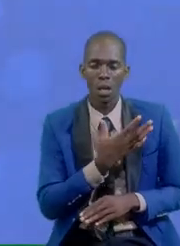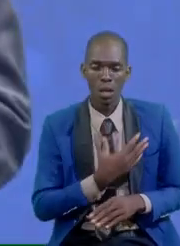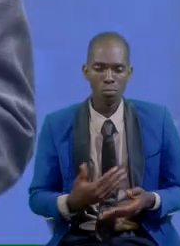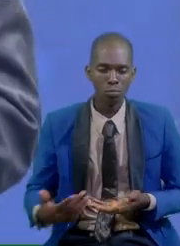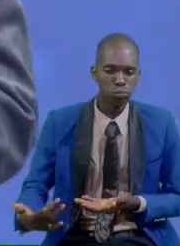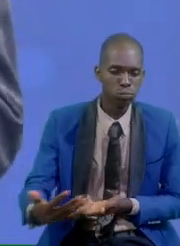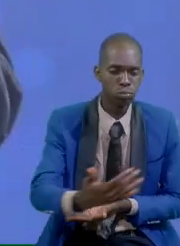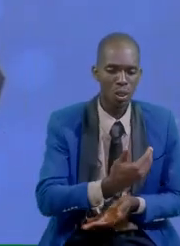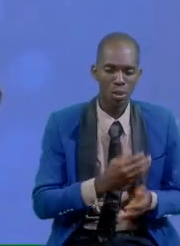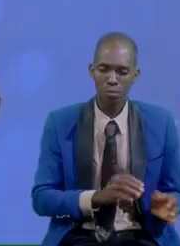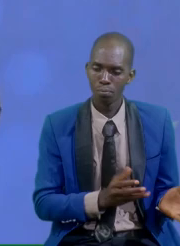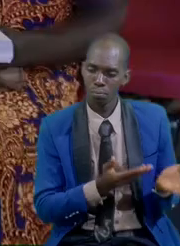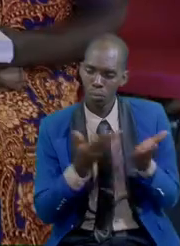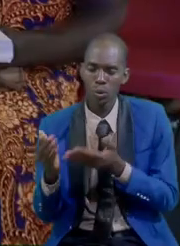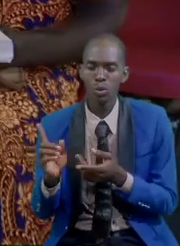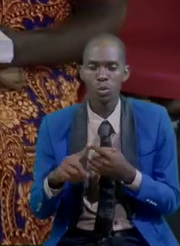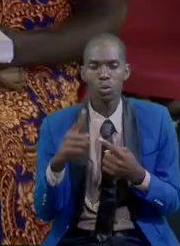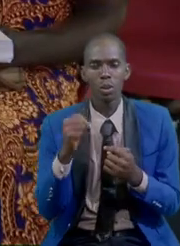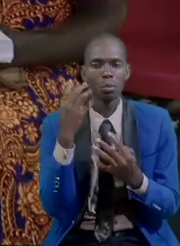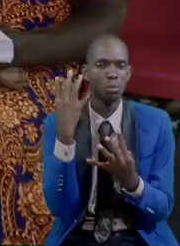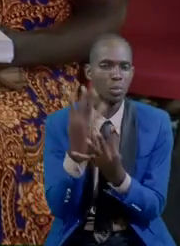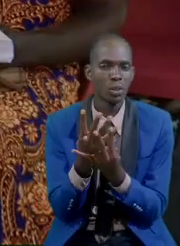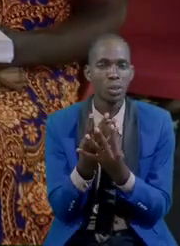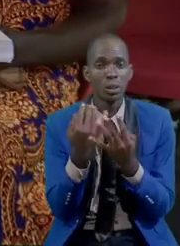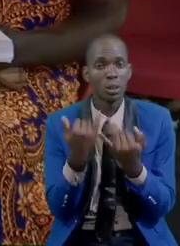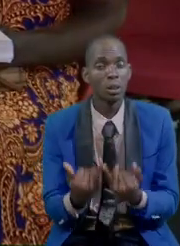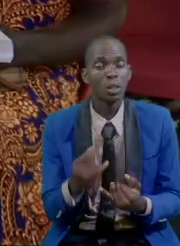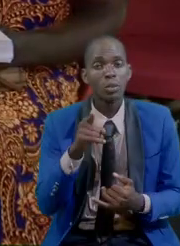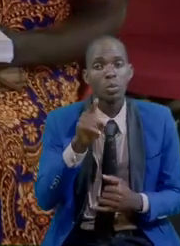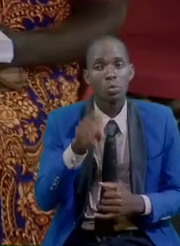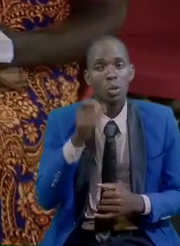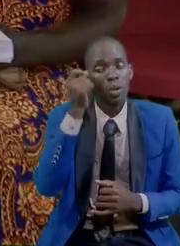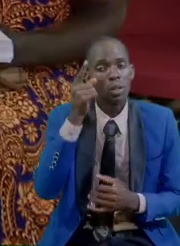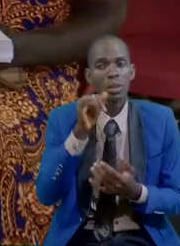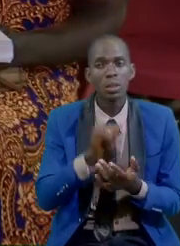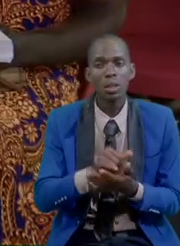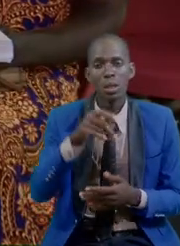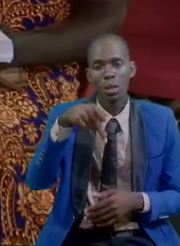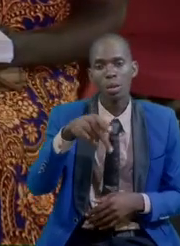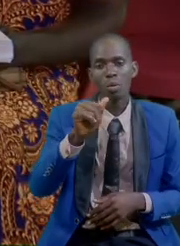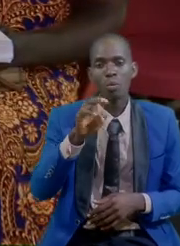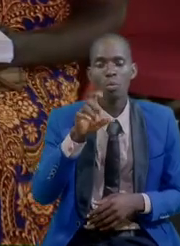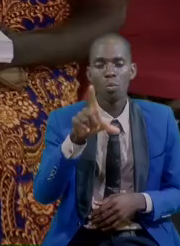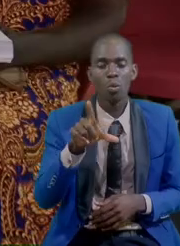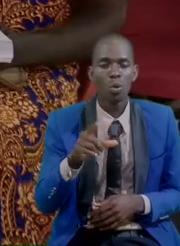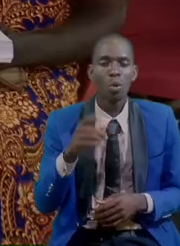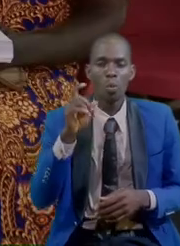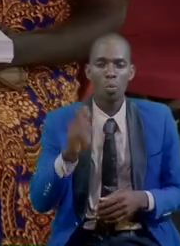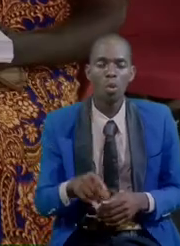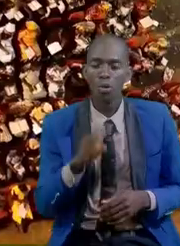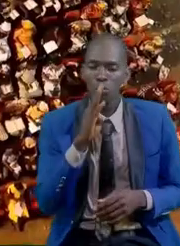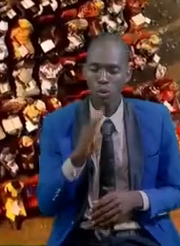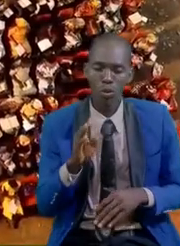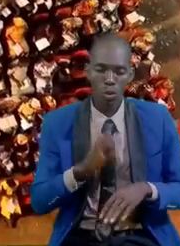into prison. Now you understand that Paul and Silas were to be on the go, they were to be on the move, they were